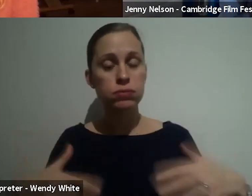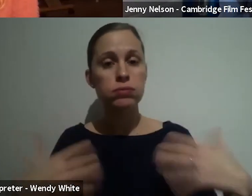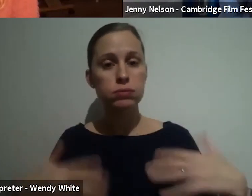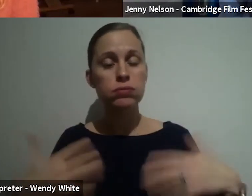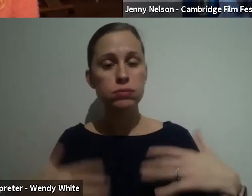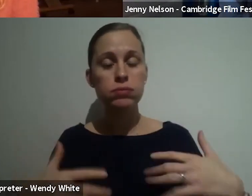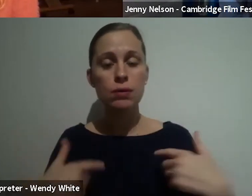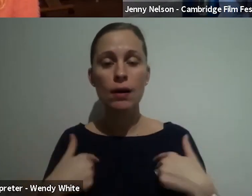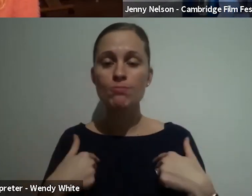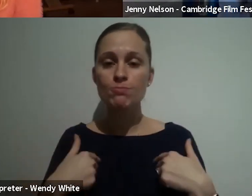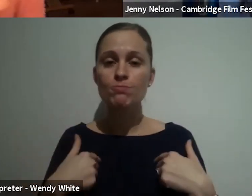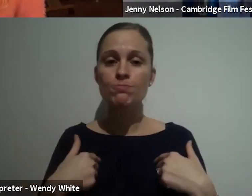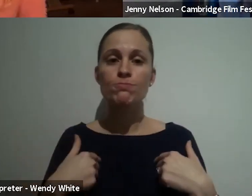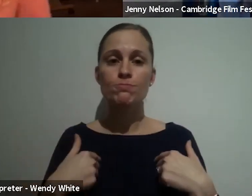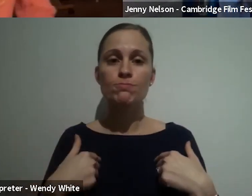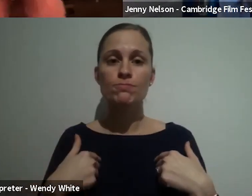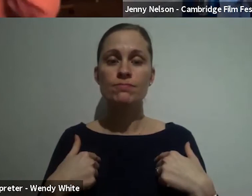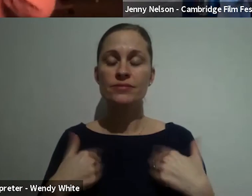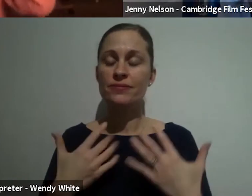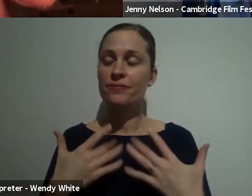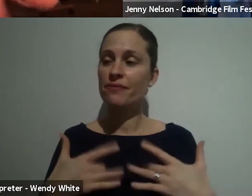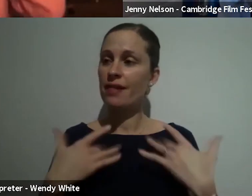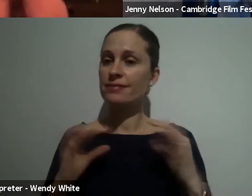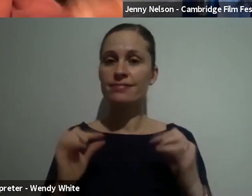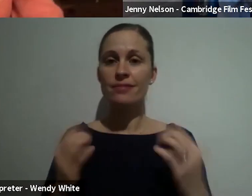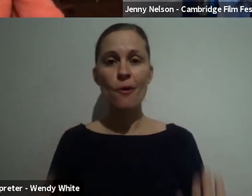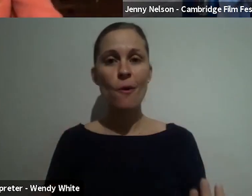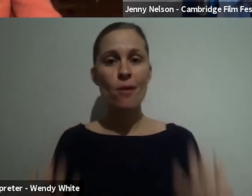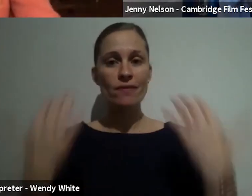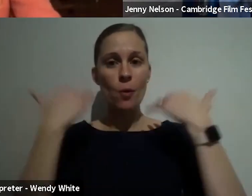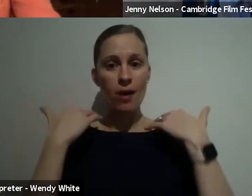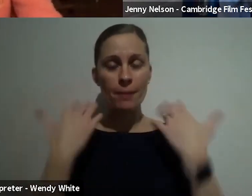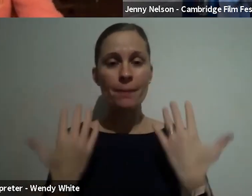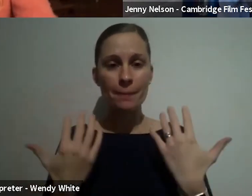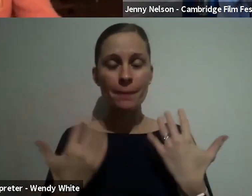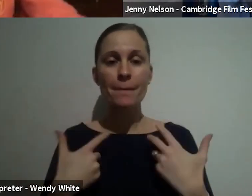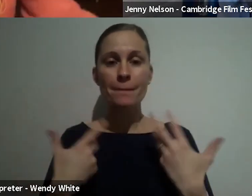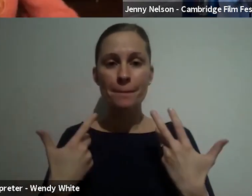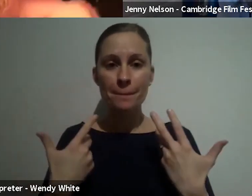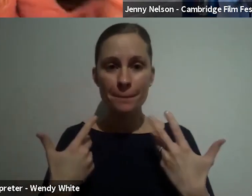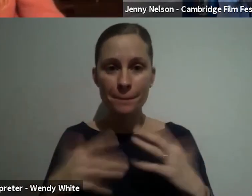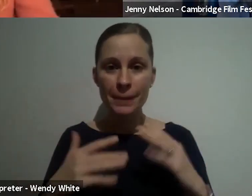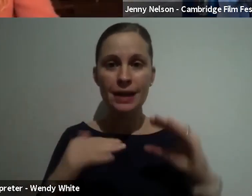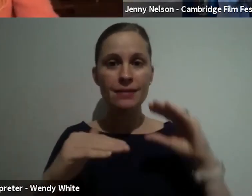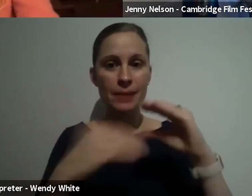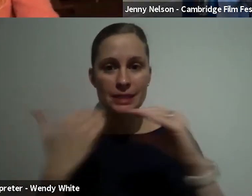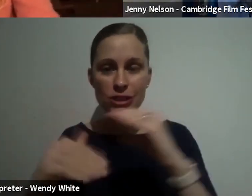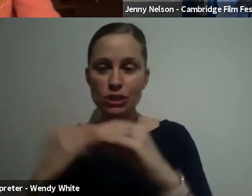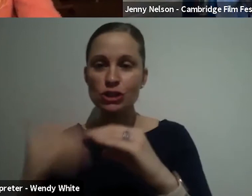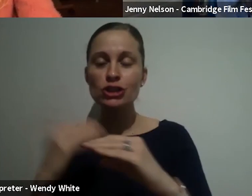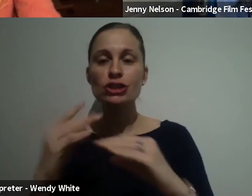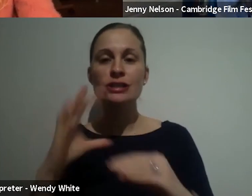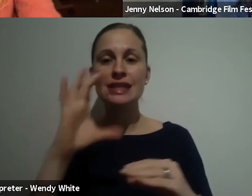very even overwhelmed because I received a lot of texts through Instagram and Twitter, and